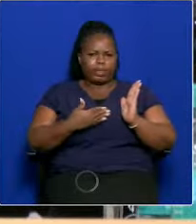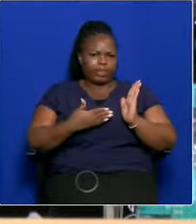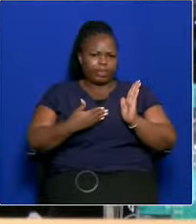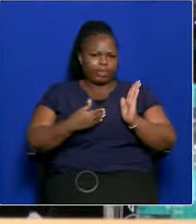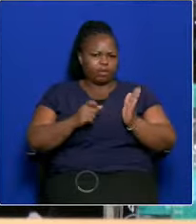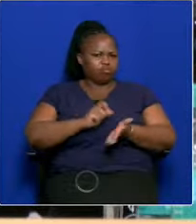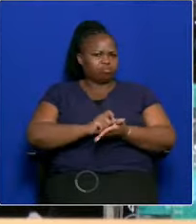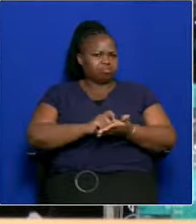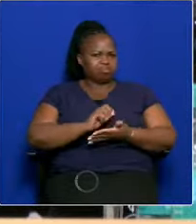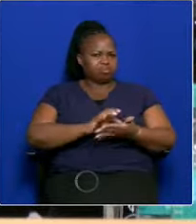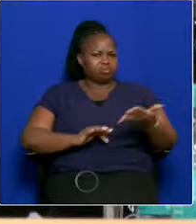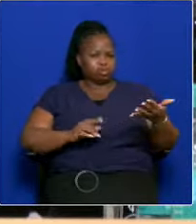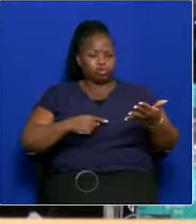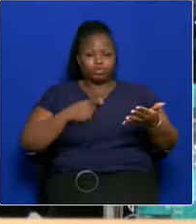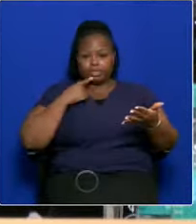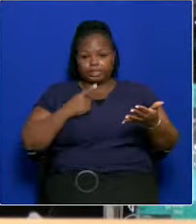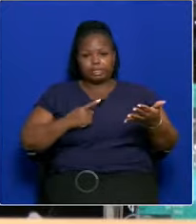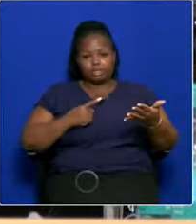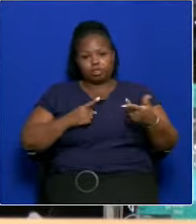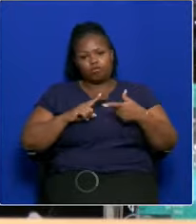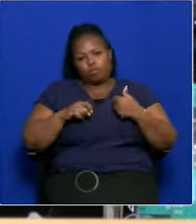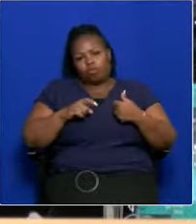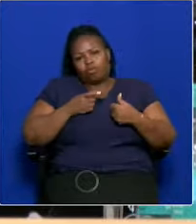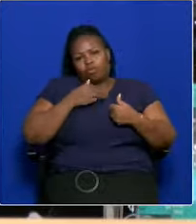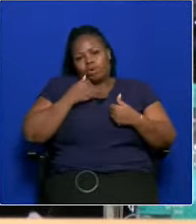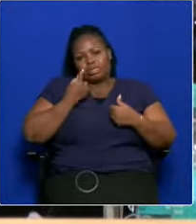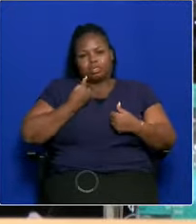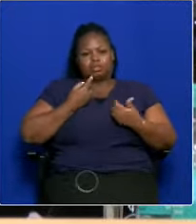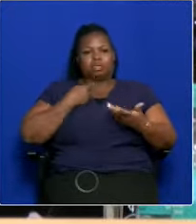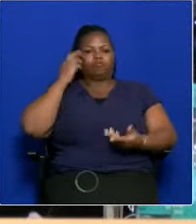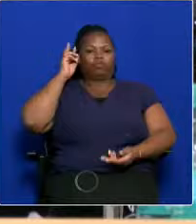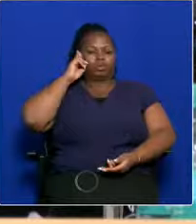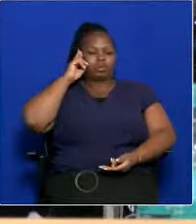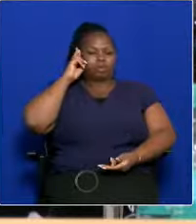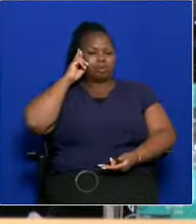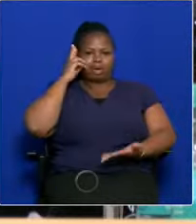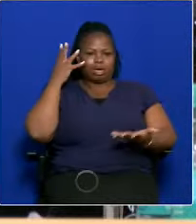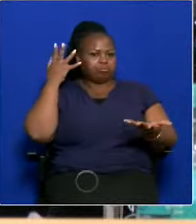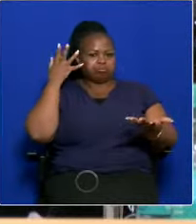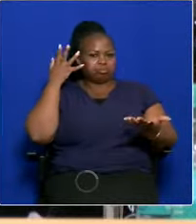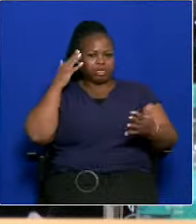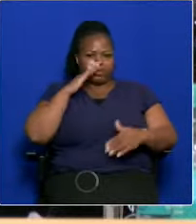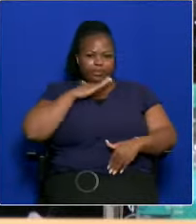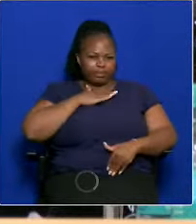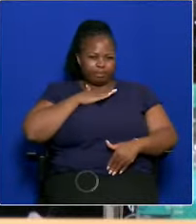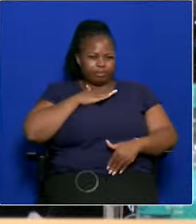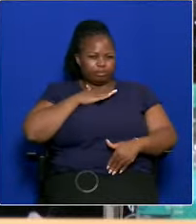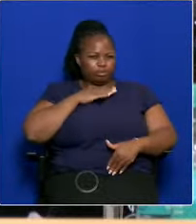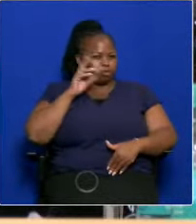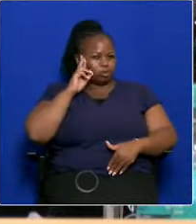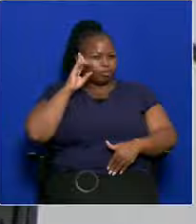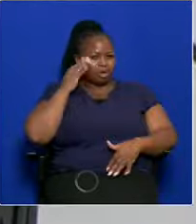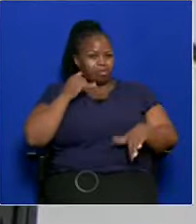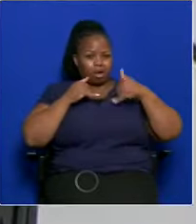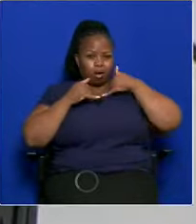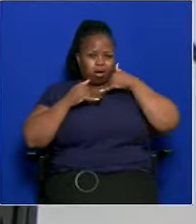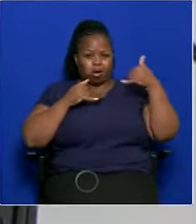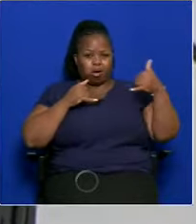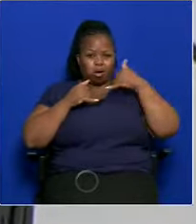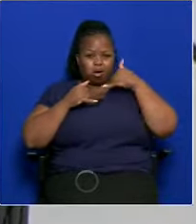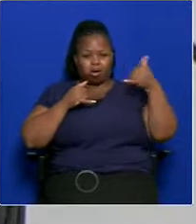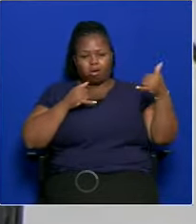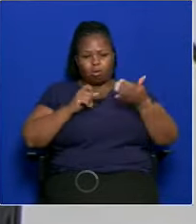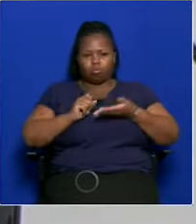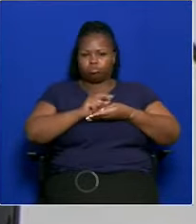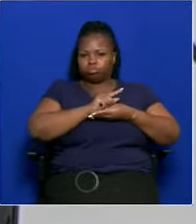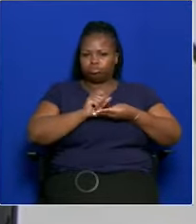is that to the best of your recollection, you do not recall receiving or sending messages to